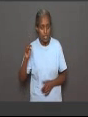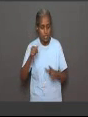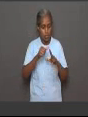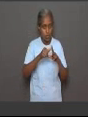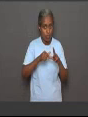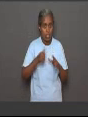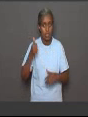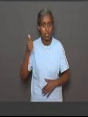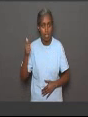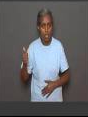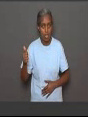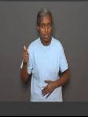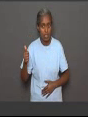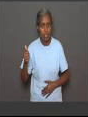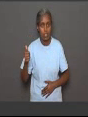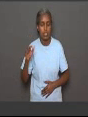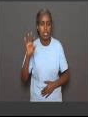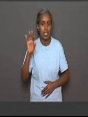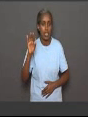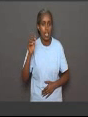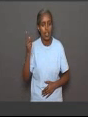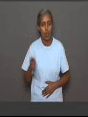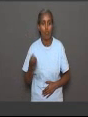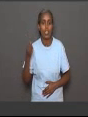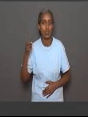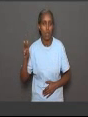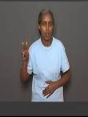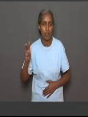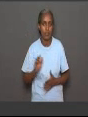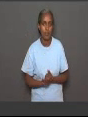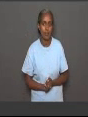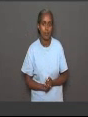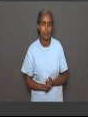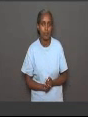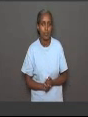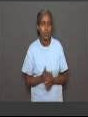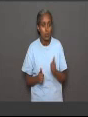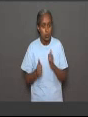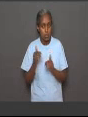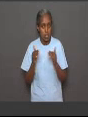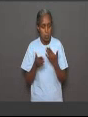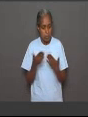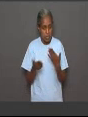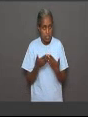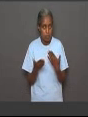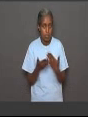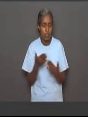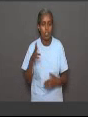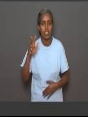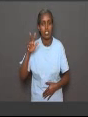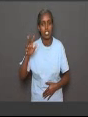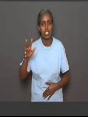The tangent of angle A is 9/12, which can